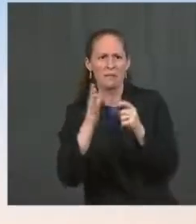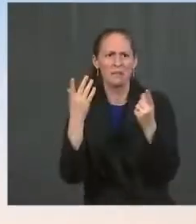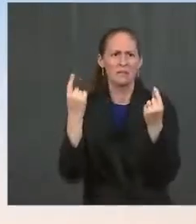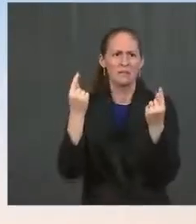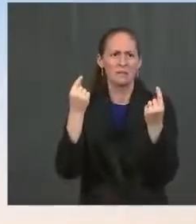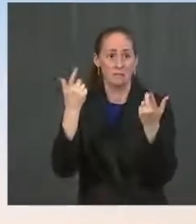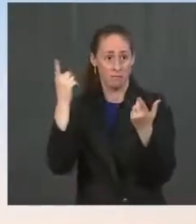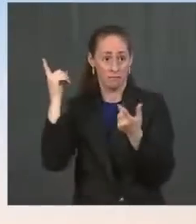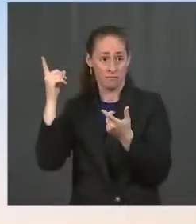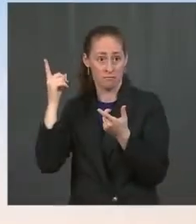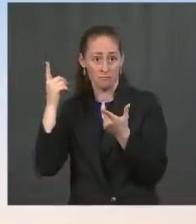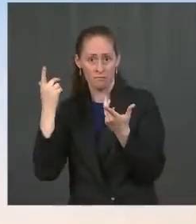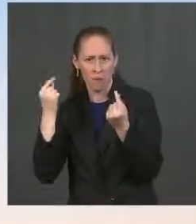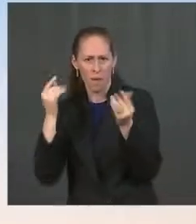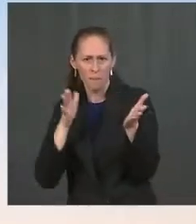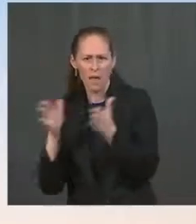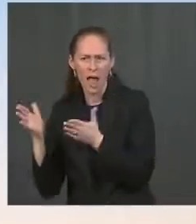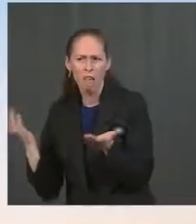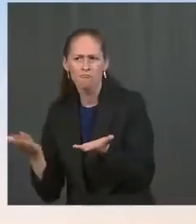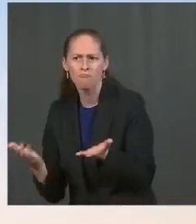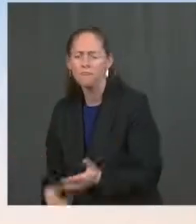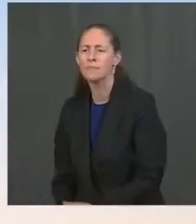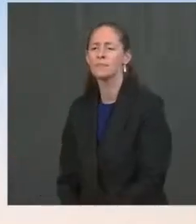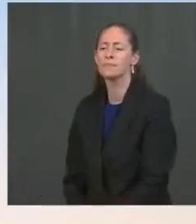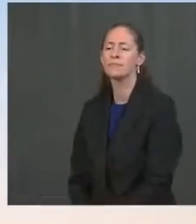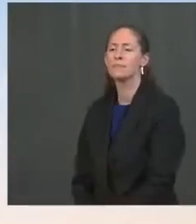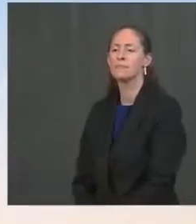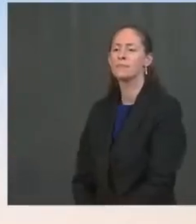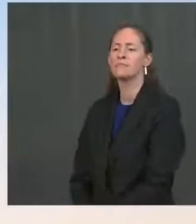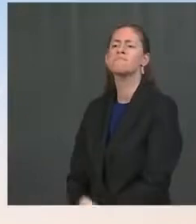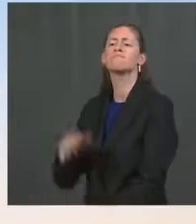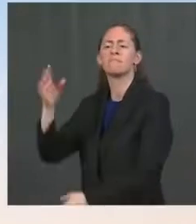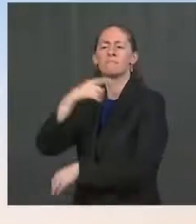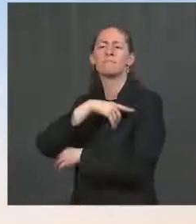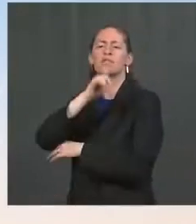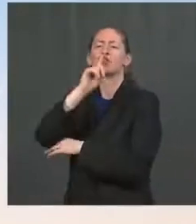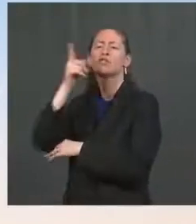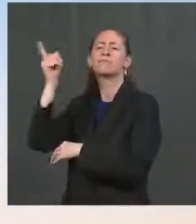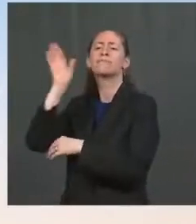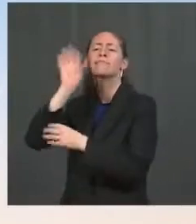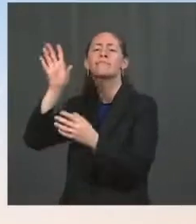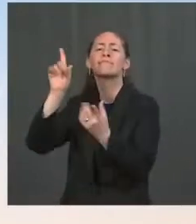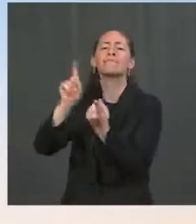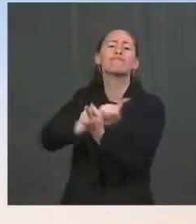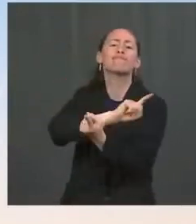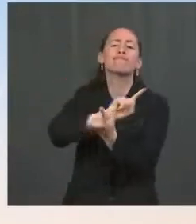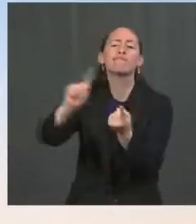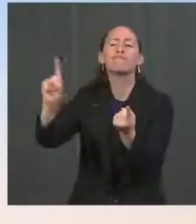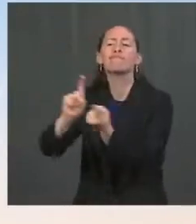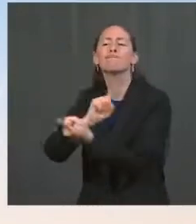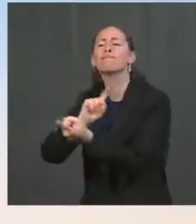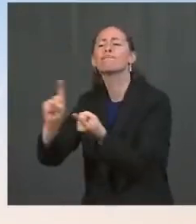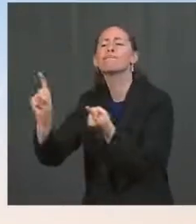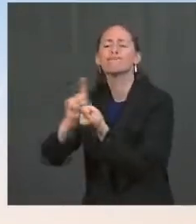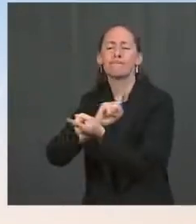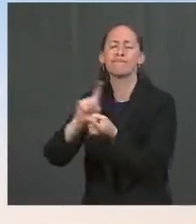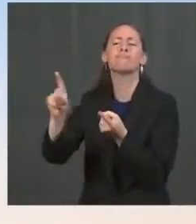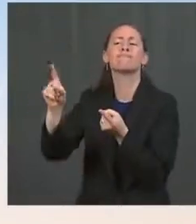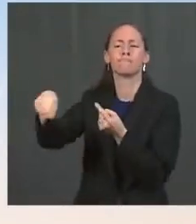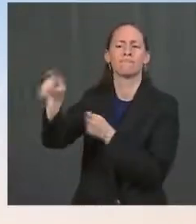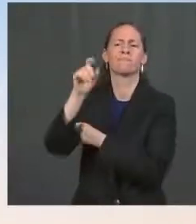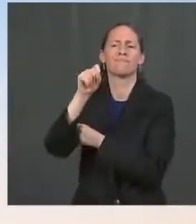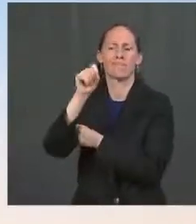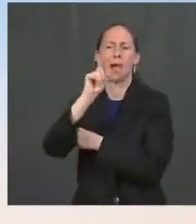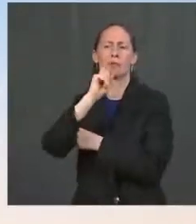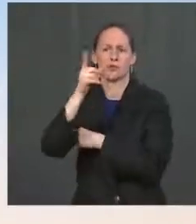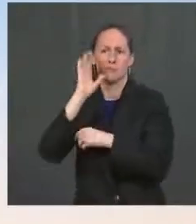of conversations with elected officials and others while he's on the ground. And certainly COVID and the threat of COVID is impacting communities across the country, including